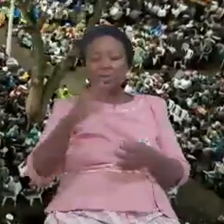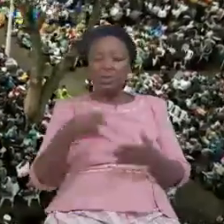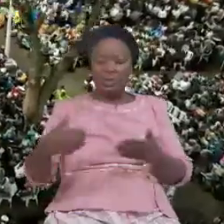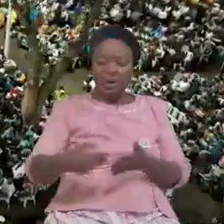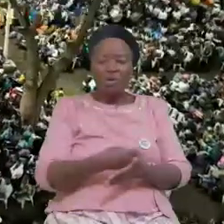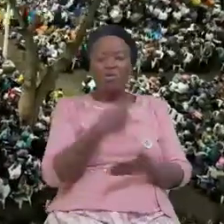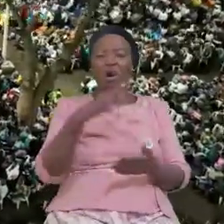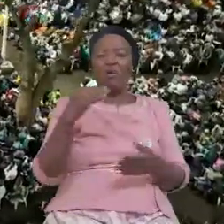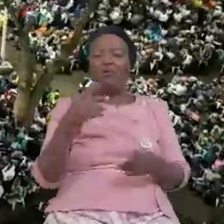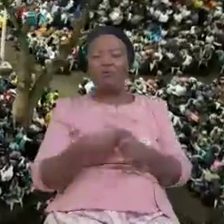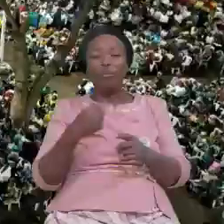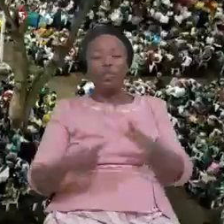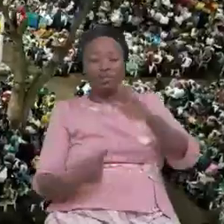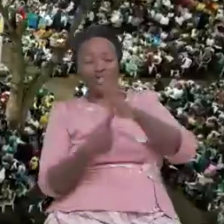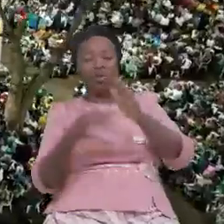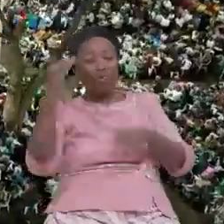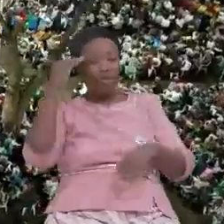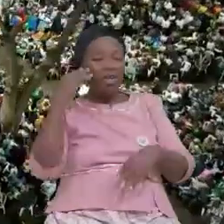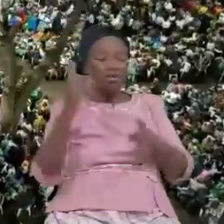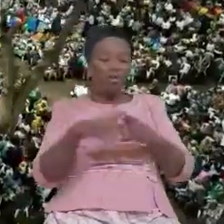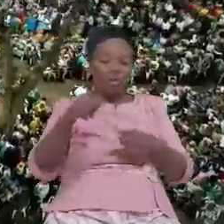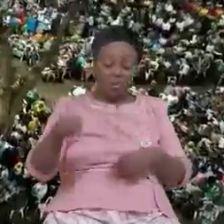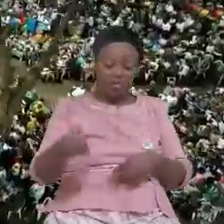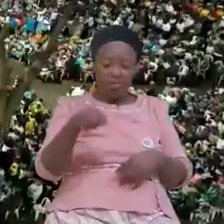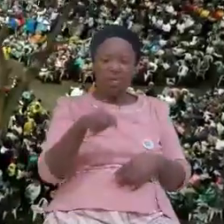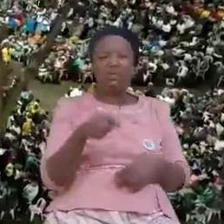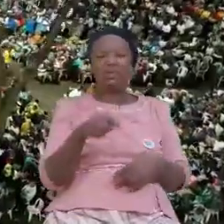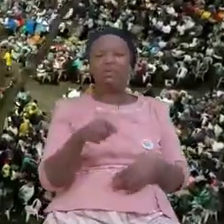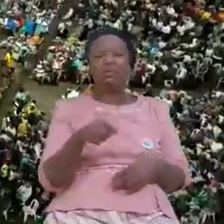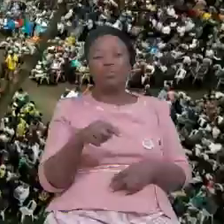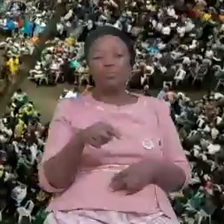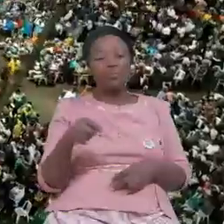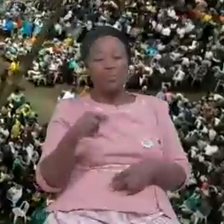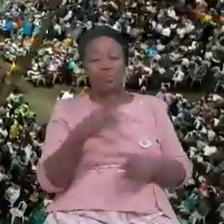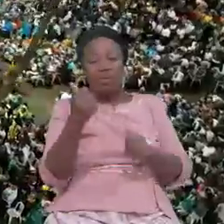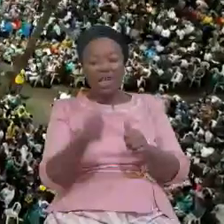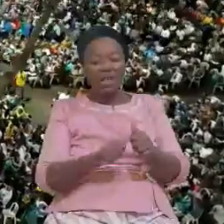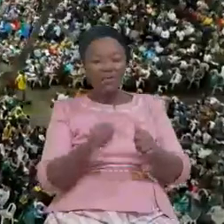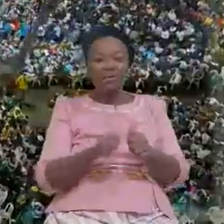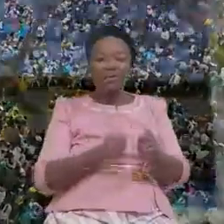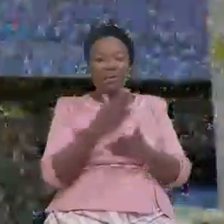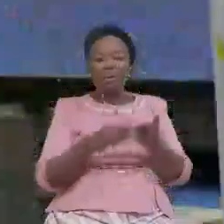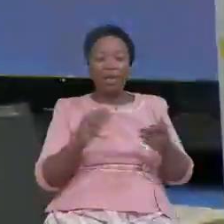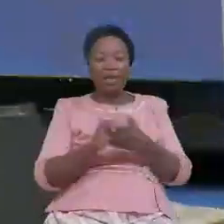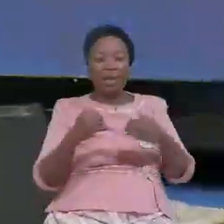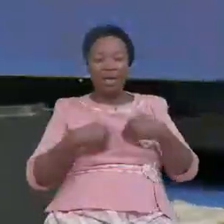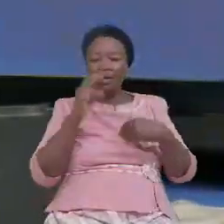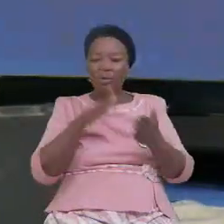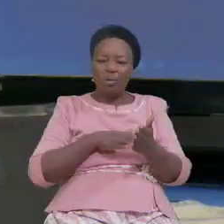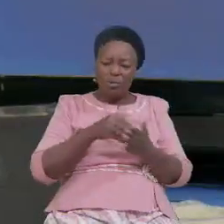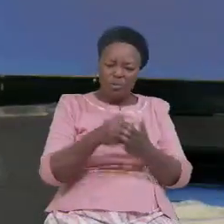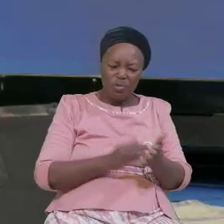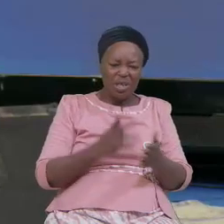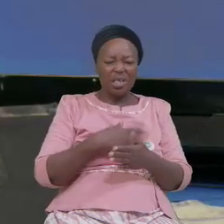the top of your head to the tip of your toe. Every part that has been weakened and